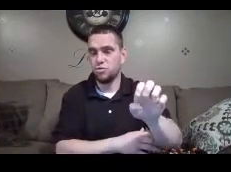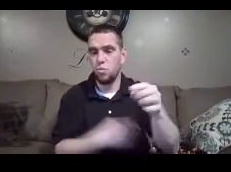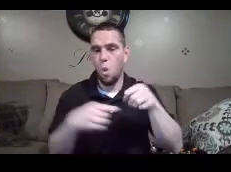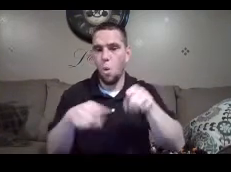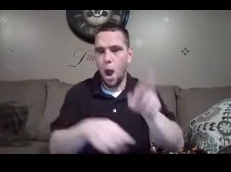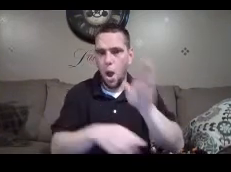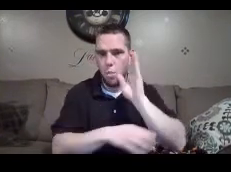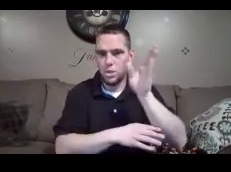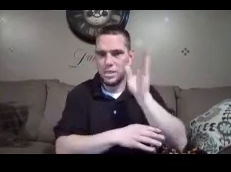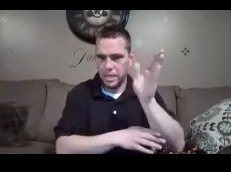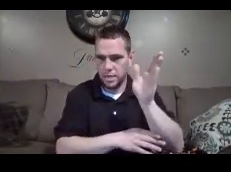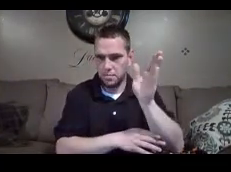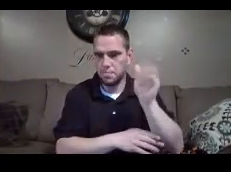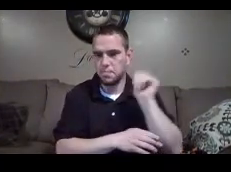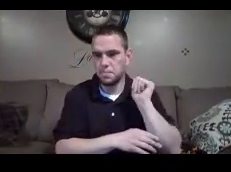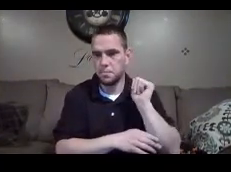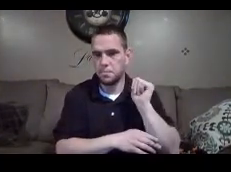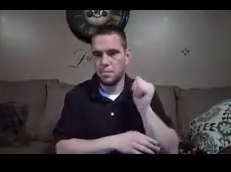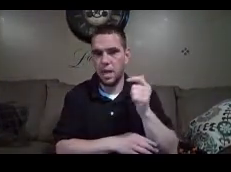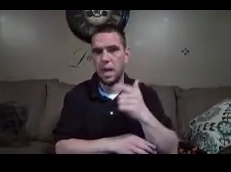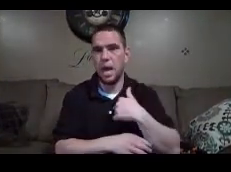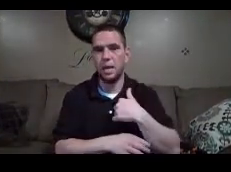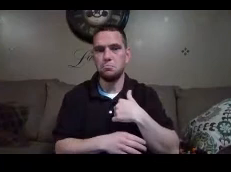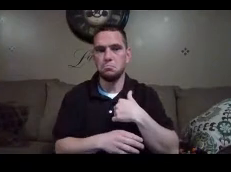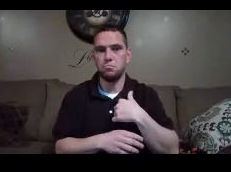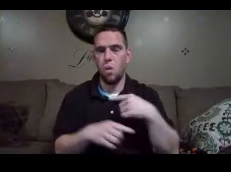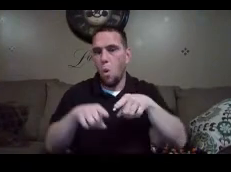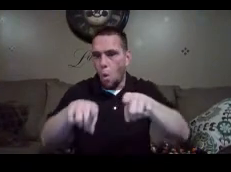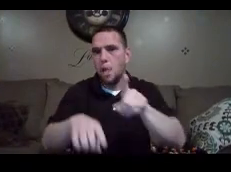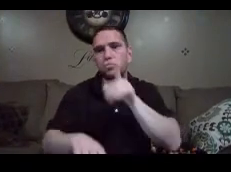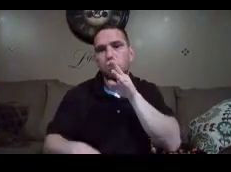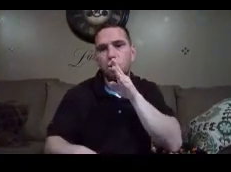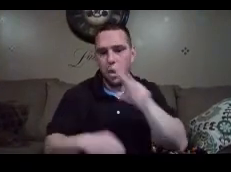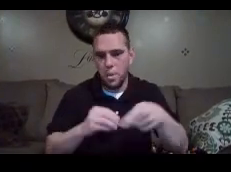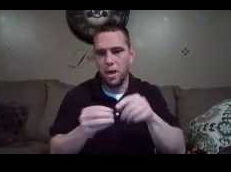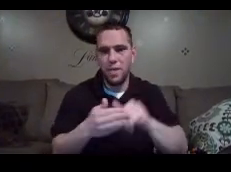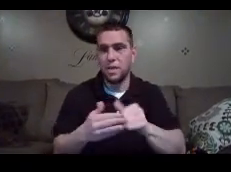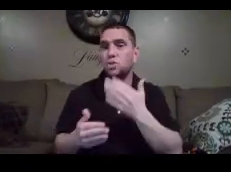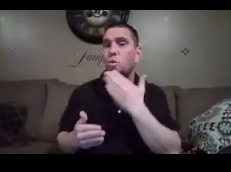demonstrated without actually talking about. And so thank you